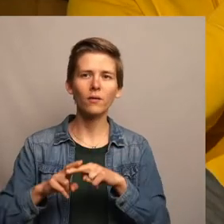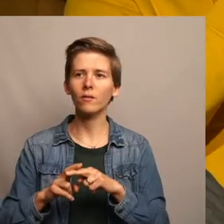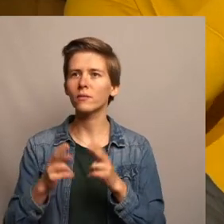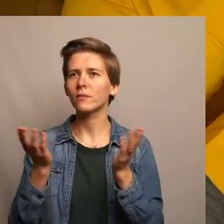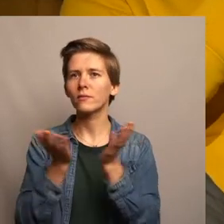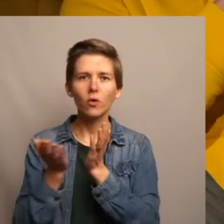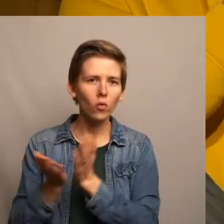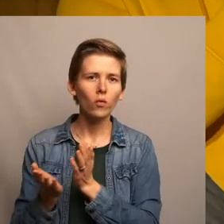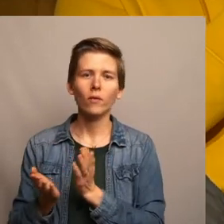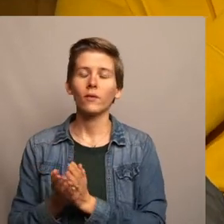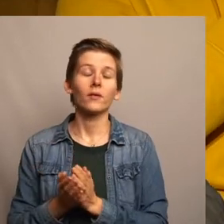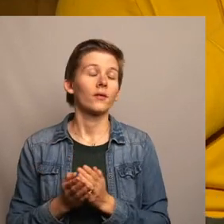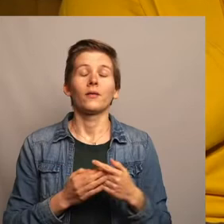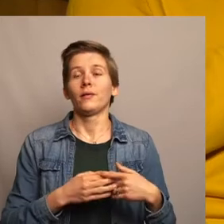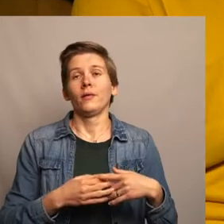lot. The list is very long.